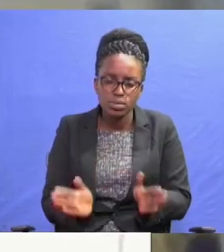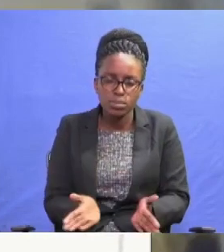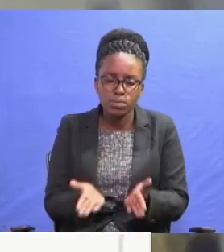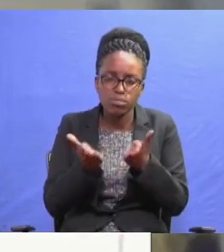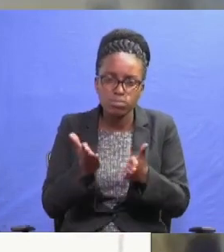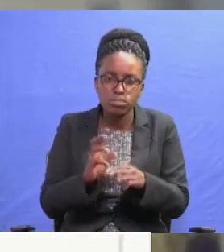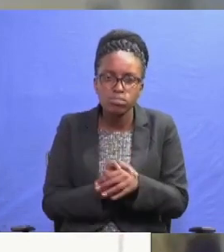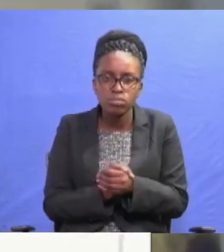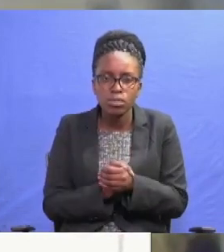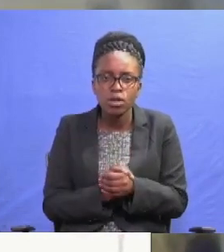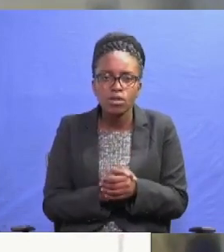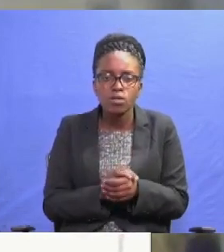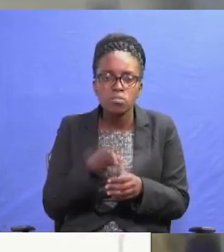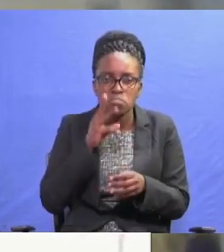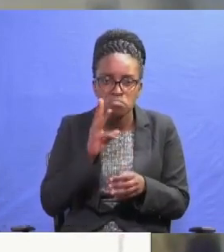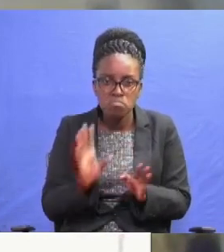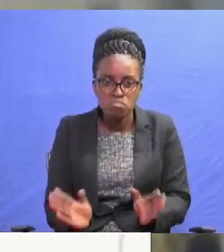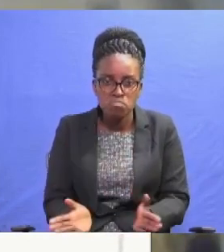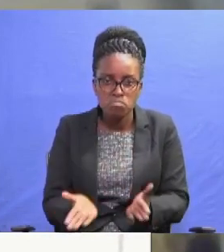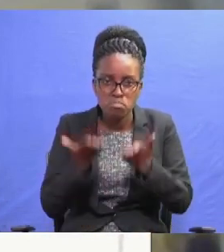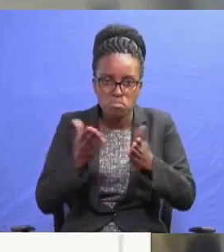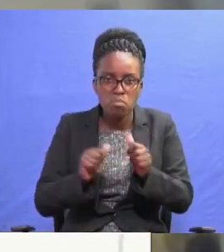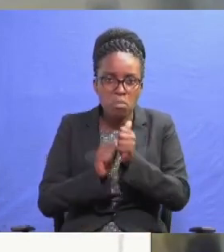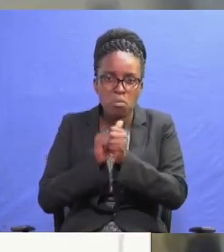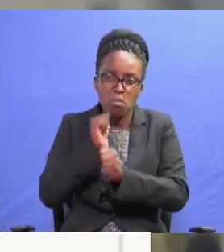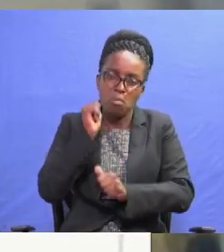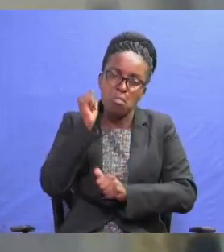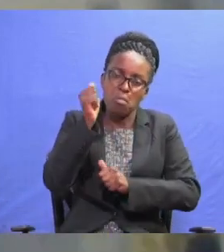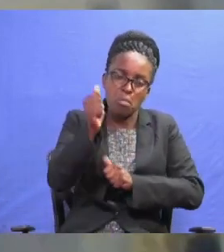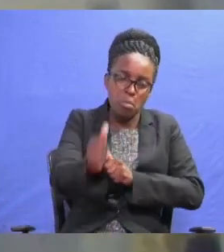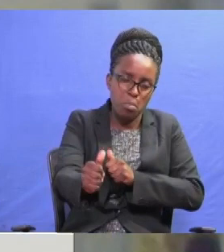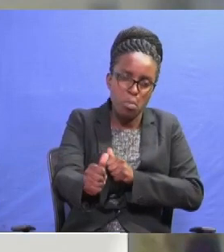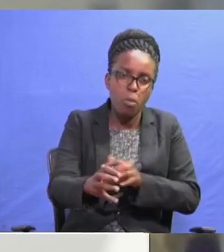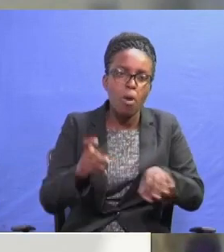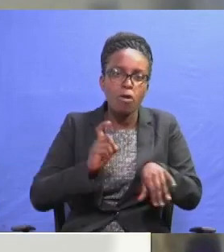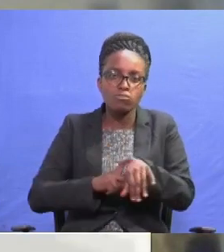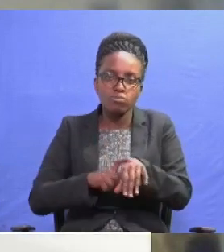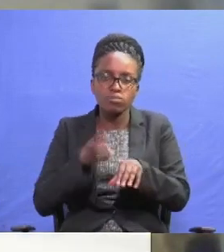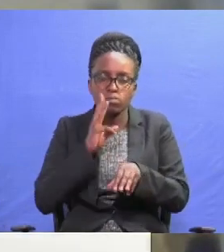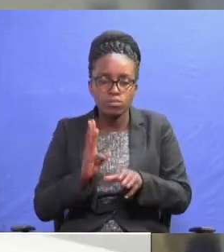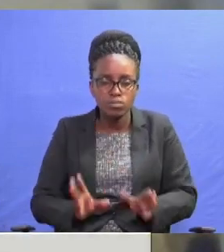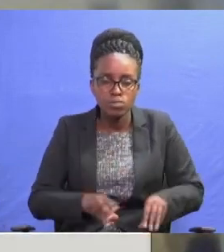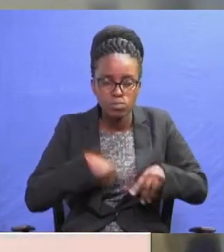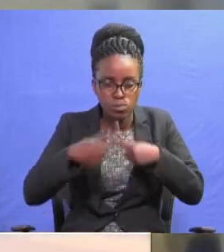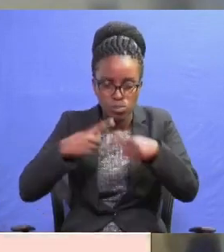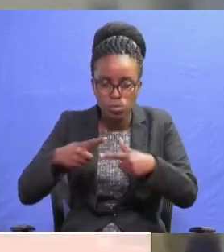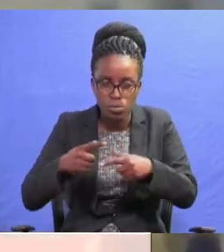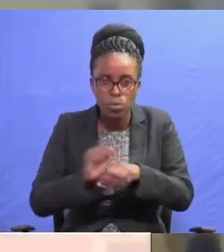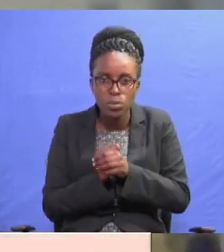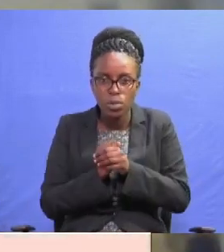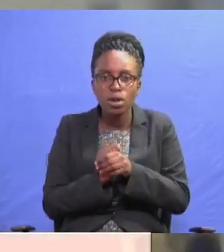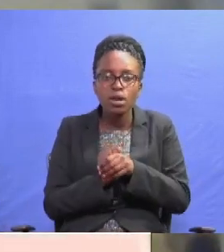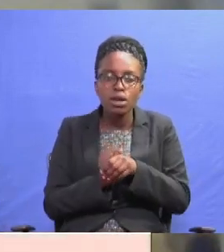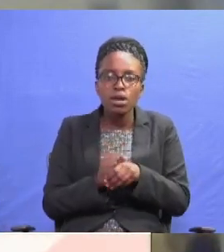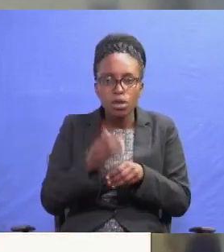how far the flooding is going to go. Nobody has mapped those areas for them. Nobody is defining the areas for them. Somebody who is